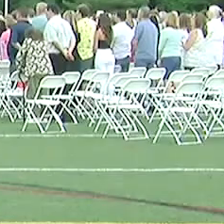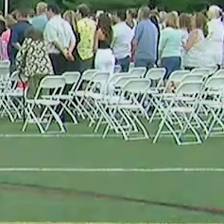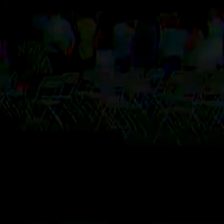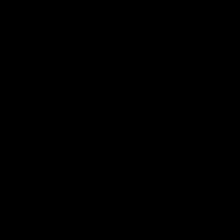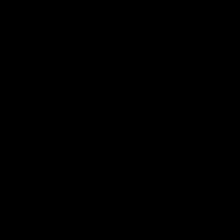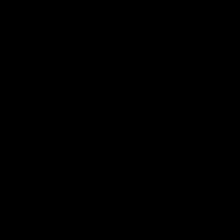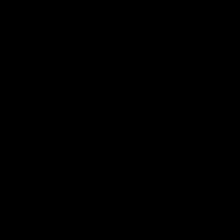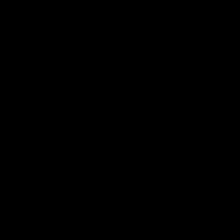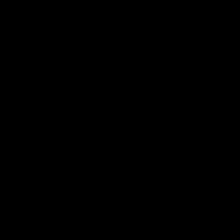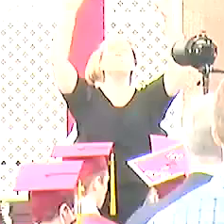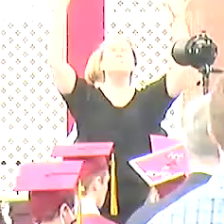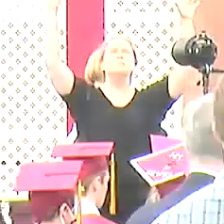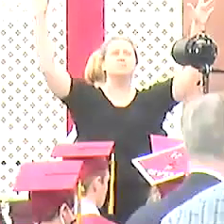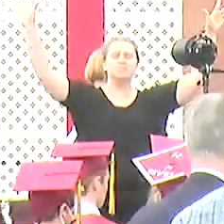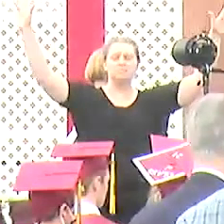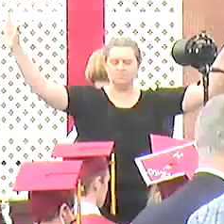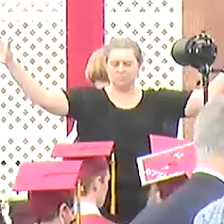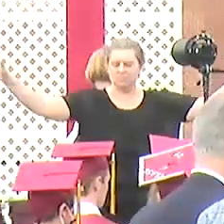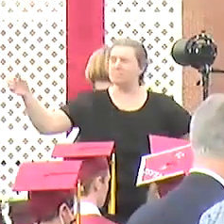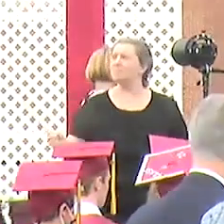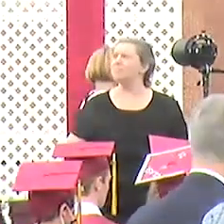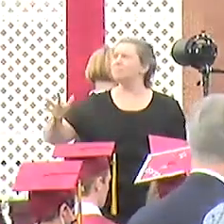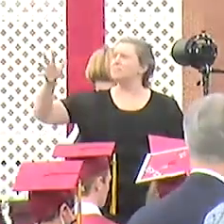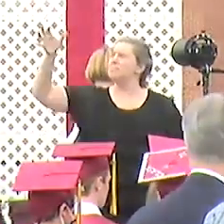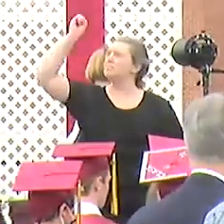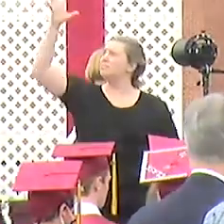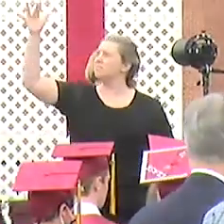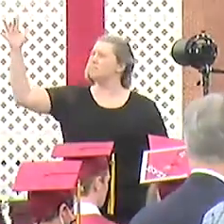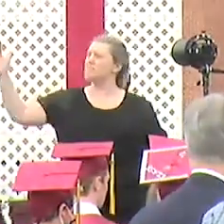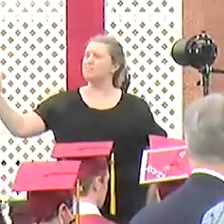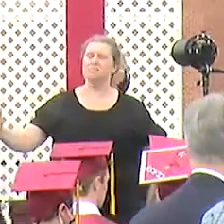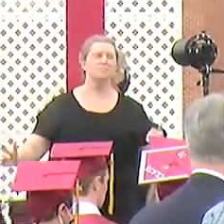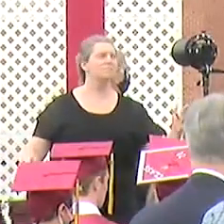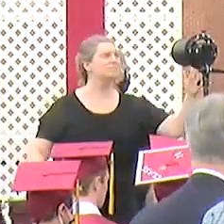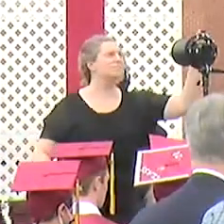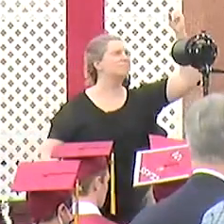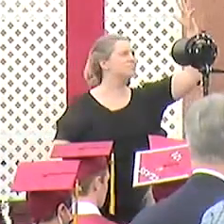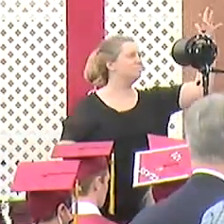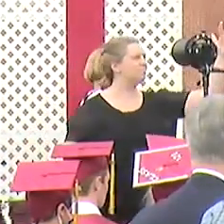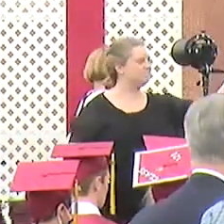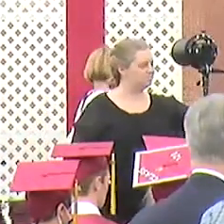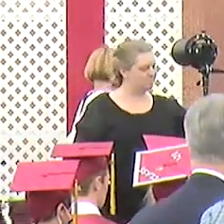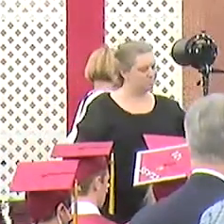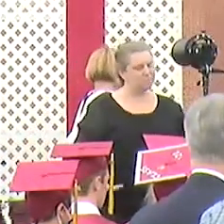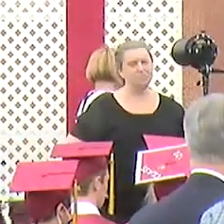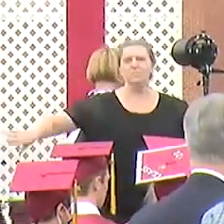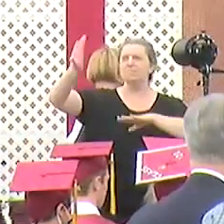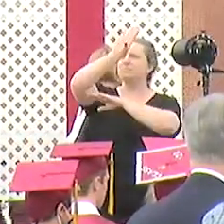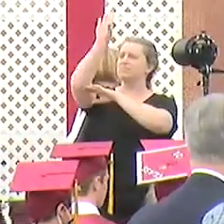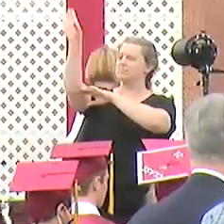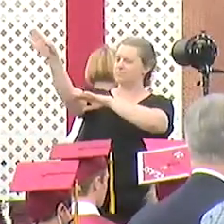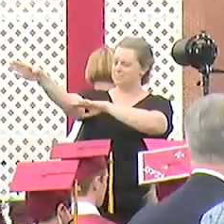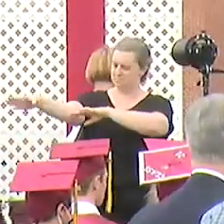the rocket's red glare, the bombs bursting in air,